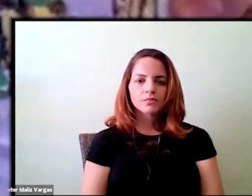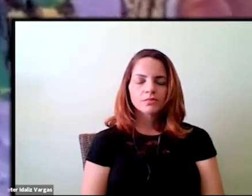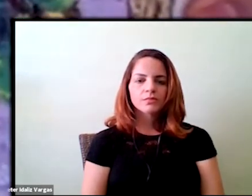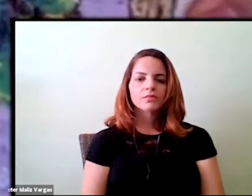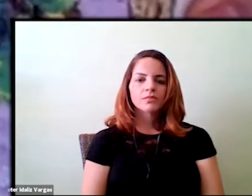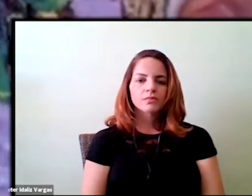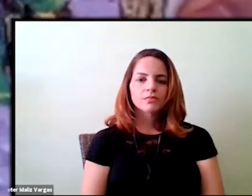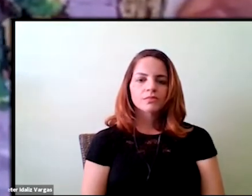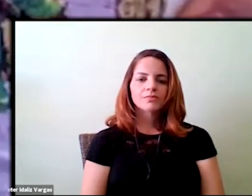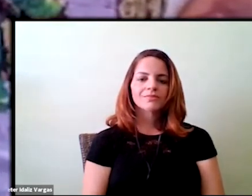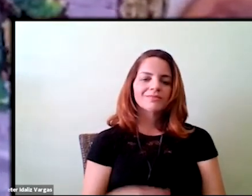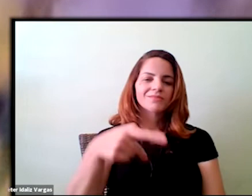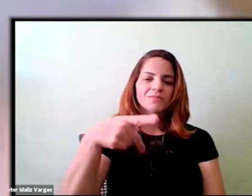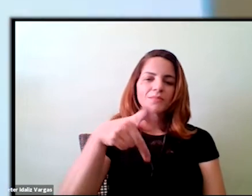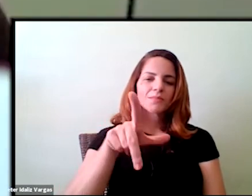Some plátanos.